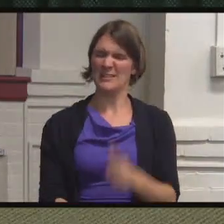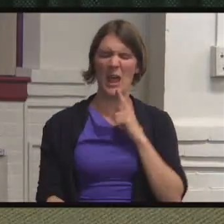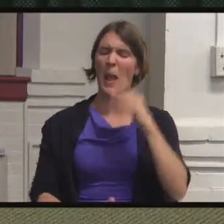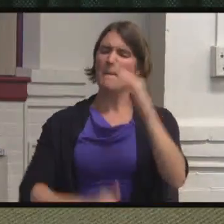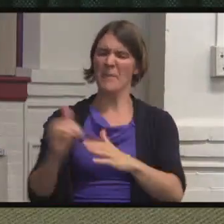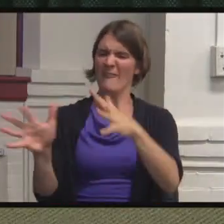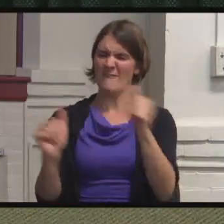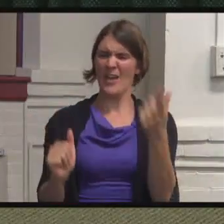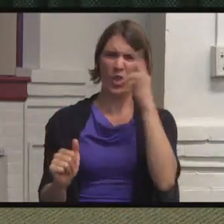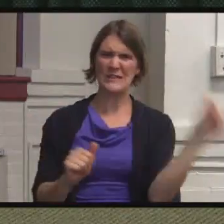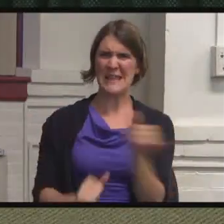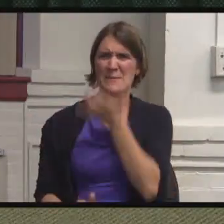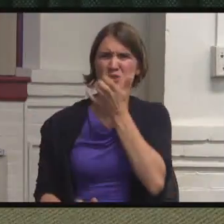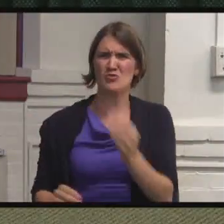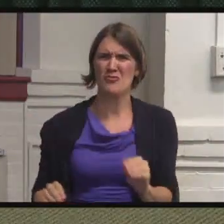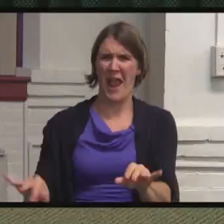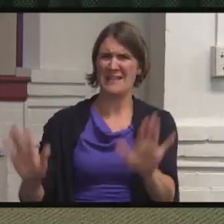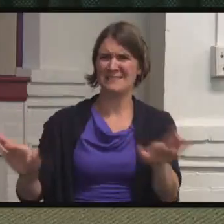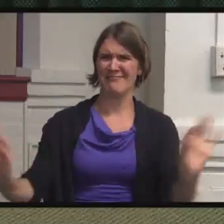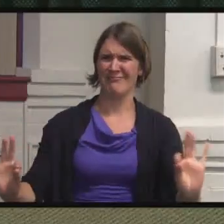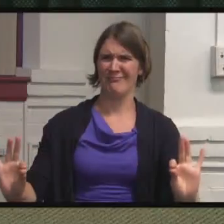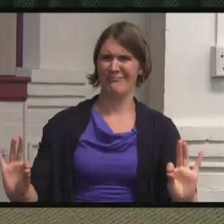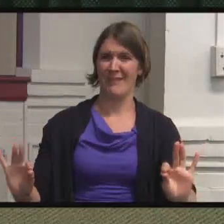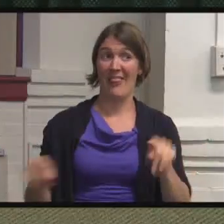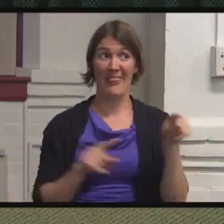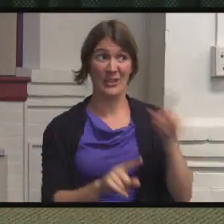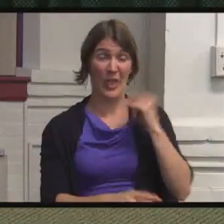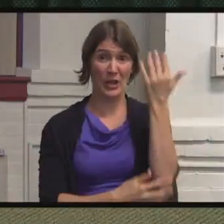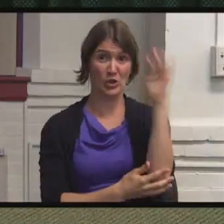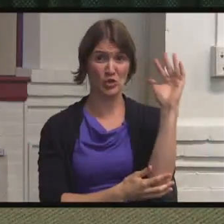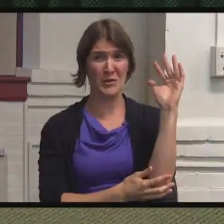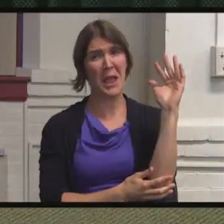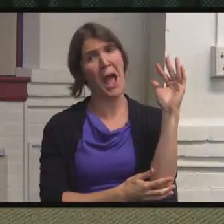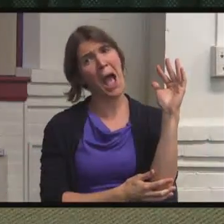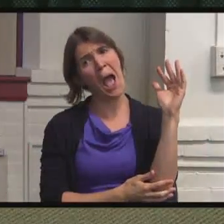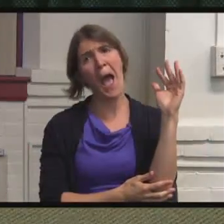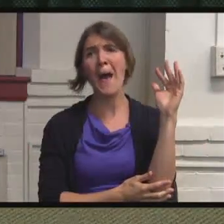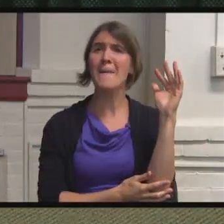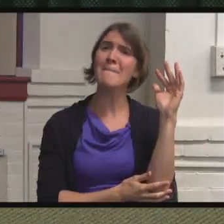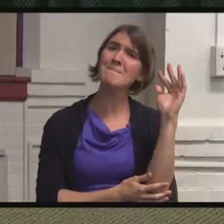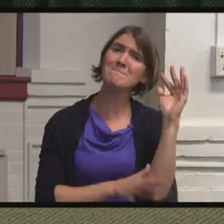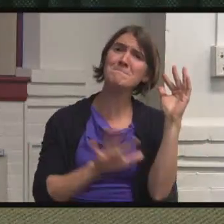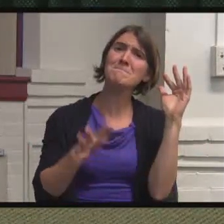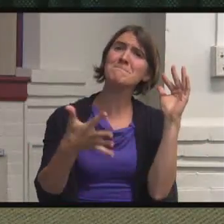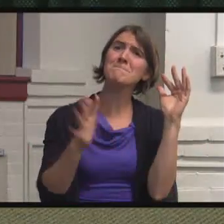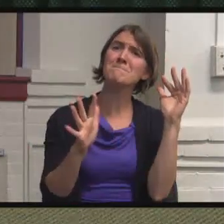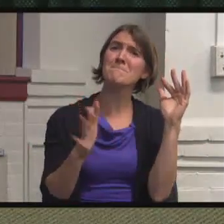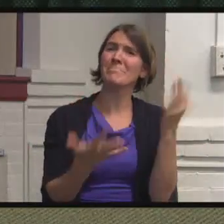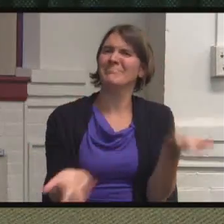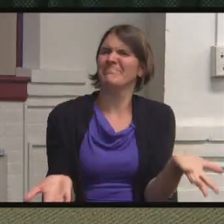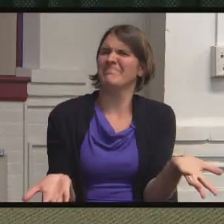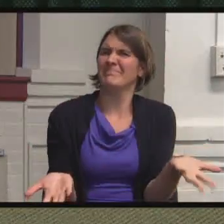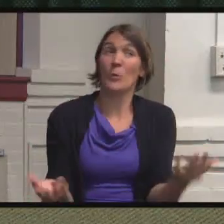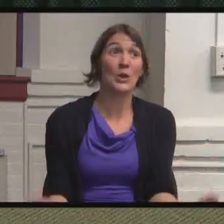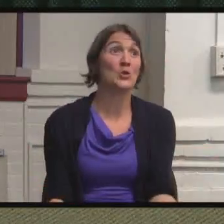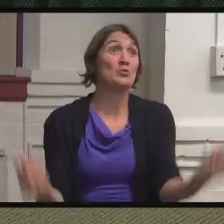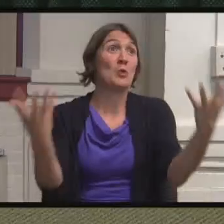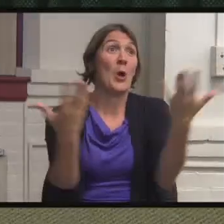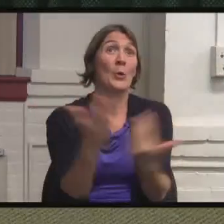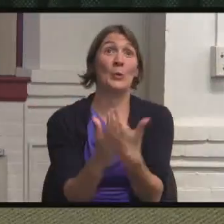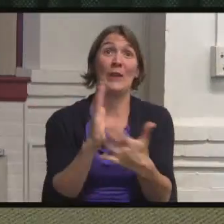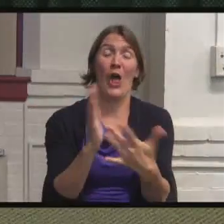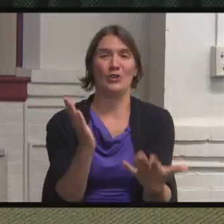said. Looks like trees. Yeah, it's like growing, you know, solar panels.